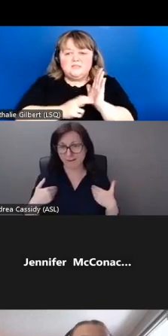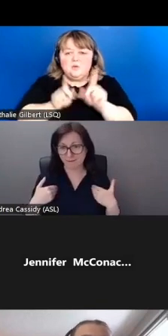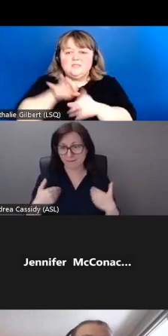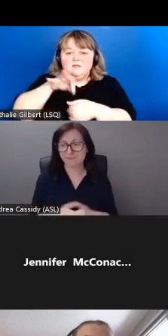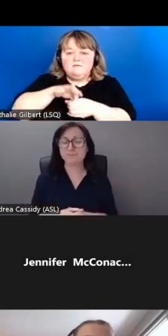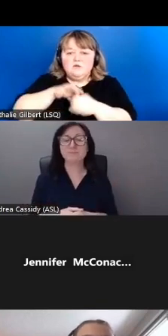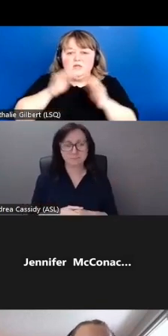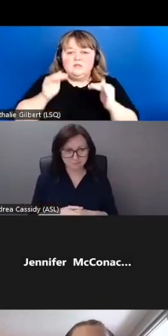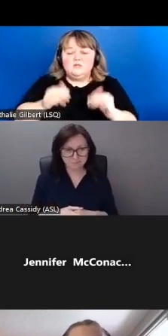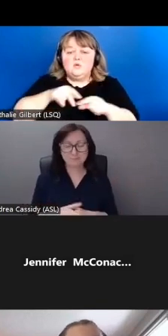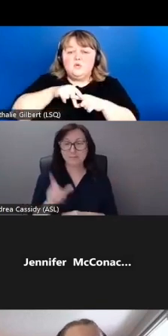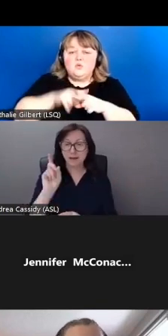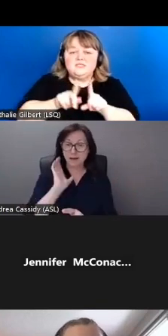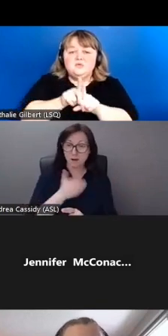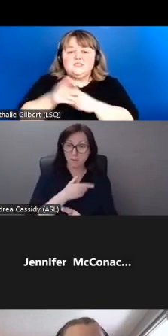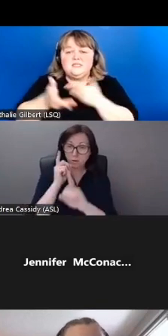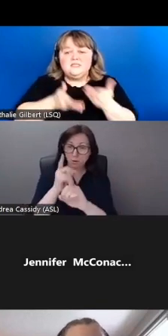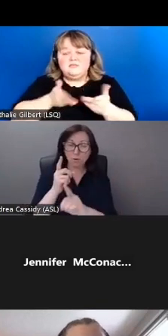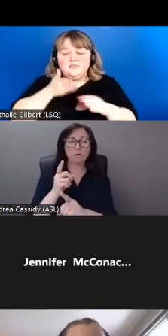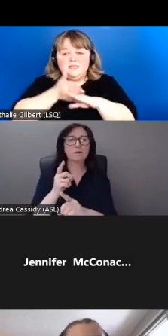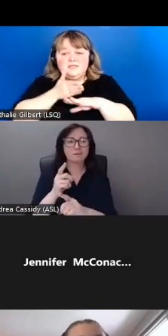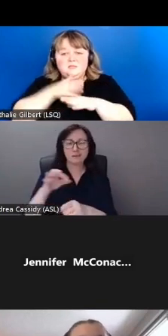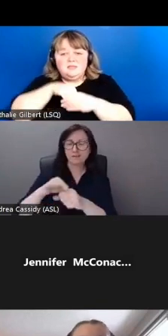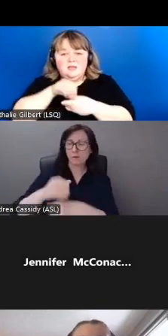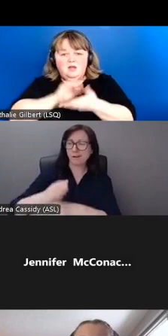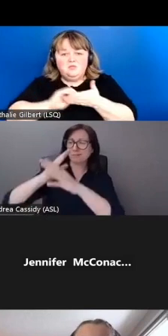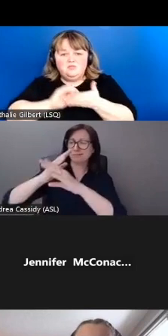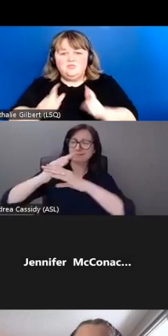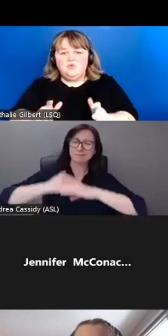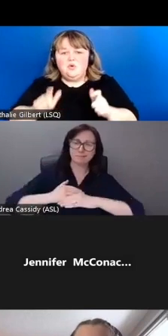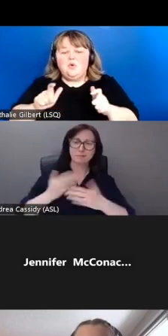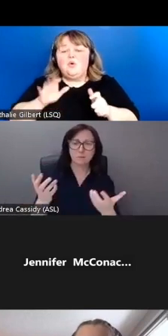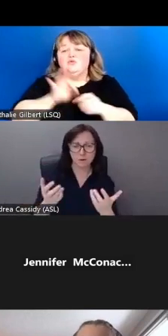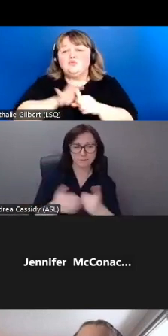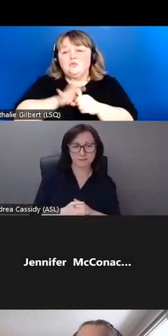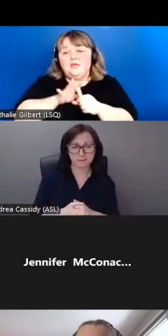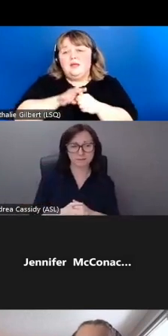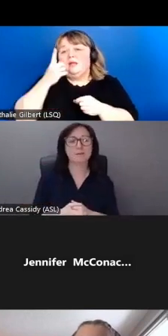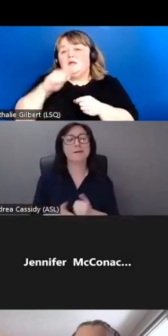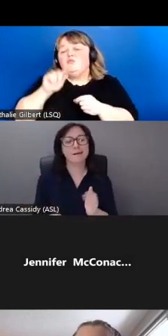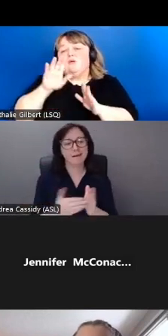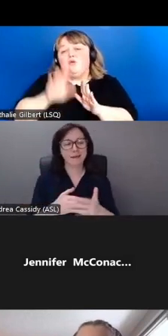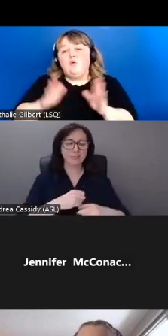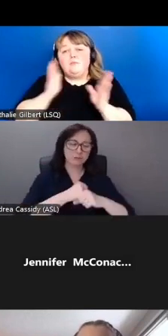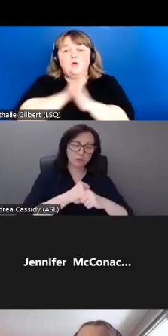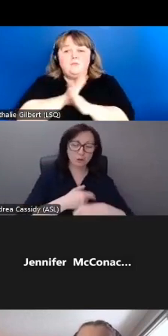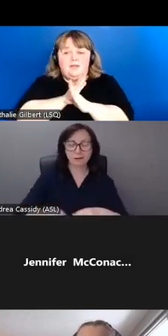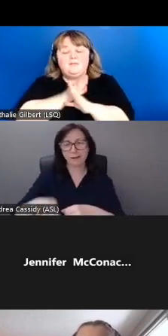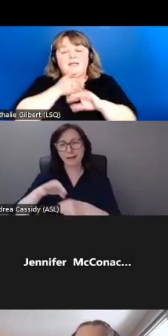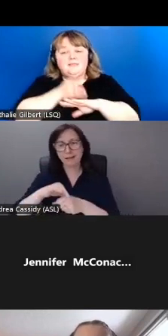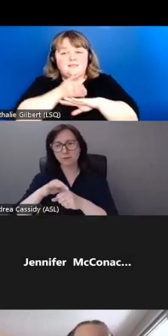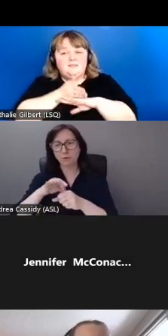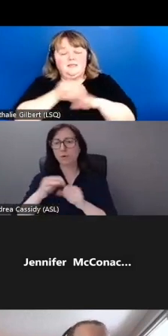to help reduce barriers to voting. Then some of those security and electoral safeguards I